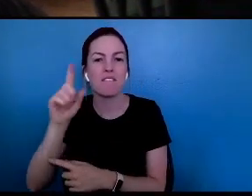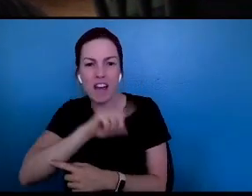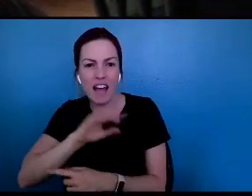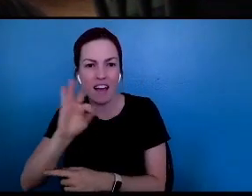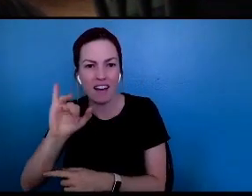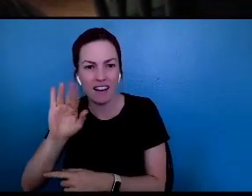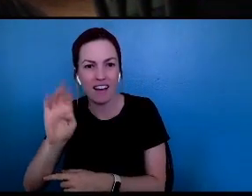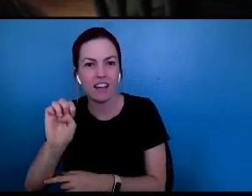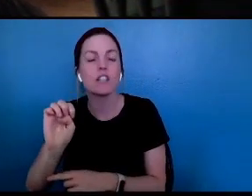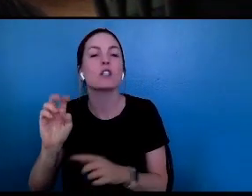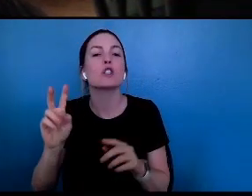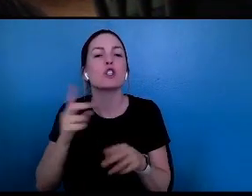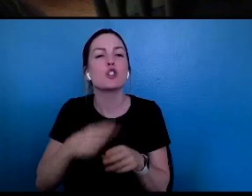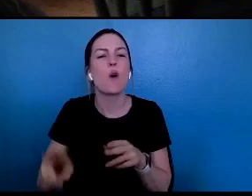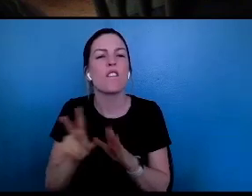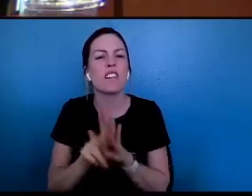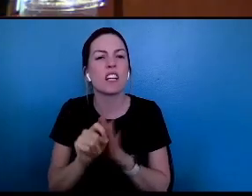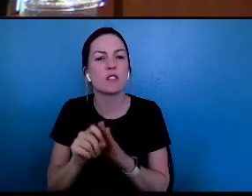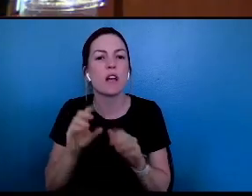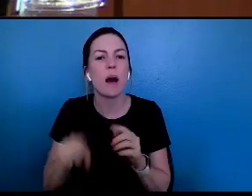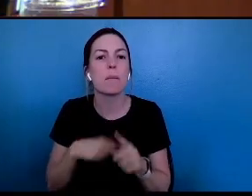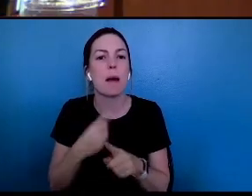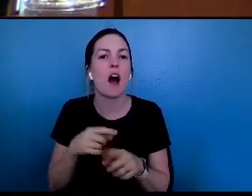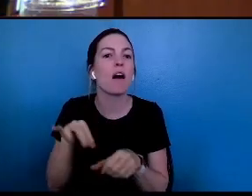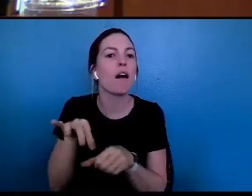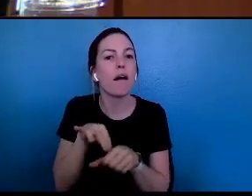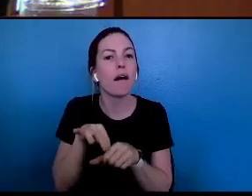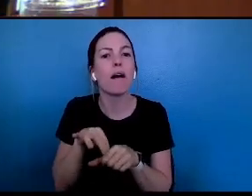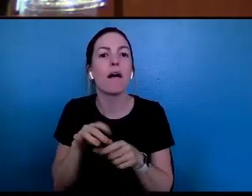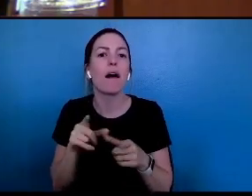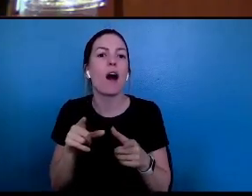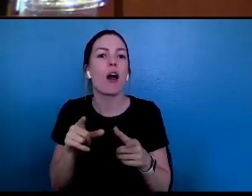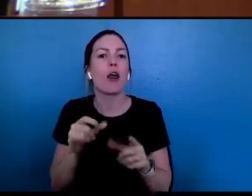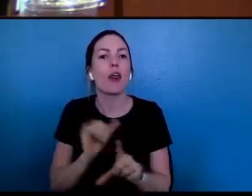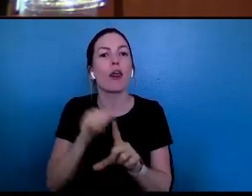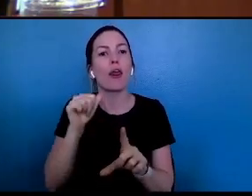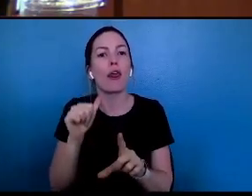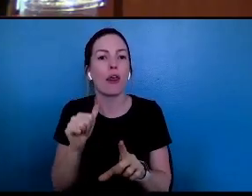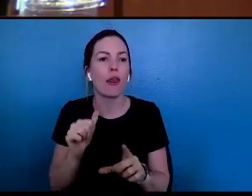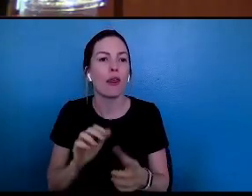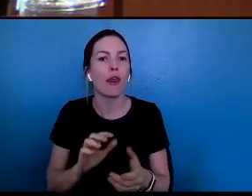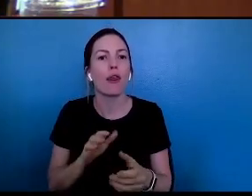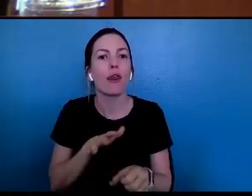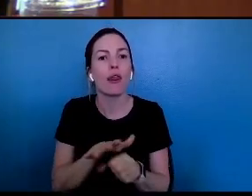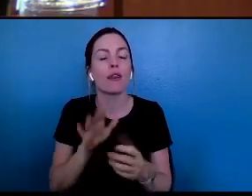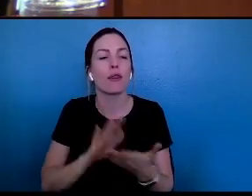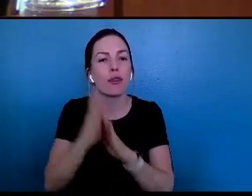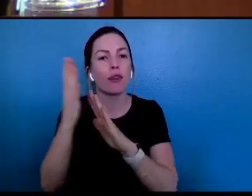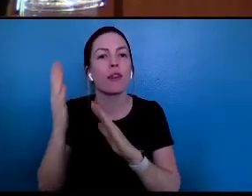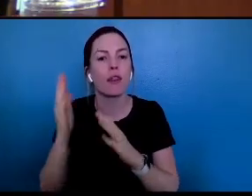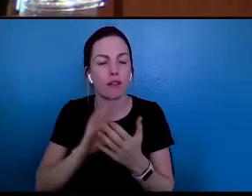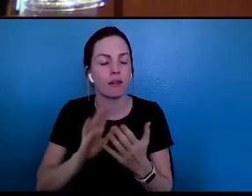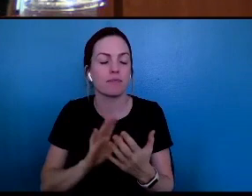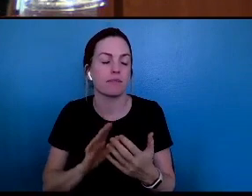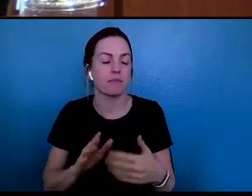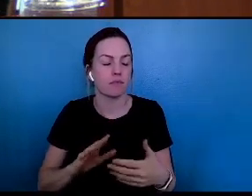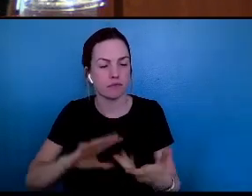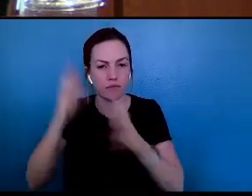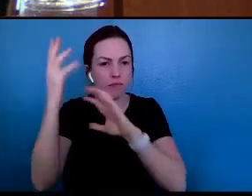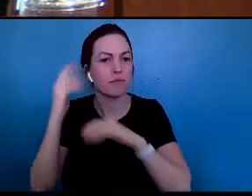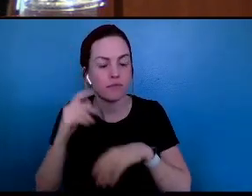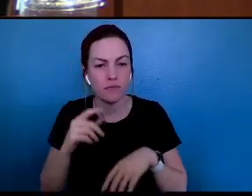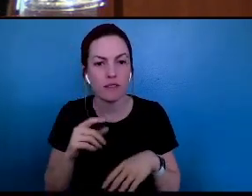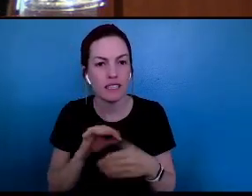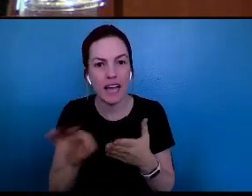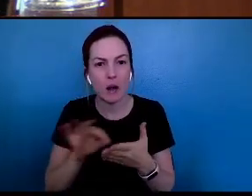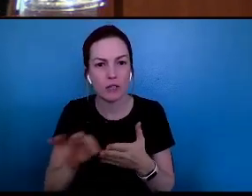videos about election rigging, about counting. We already know that because it's so obvious. Like, everybody would just